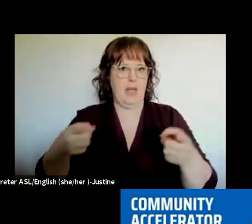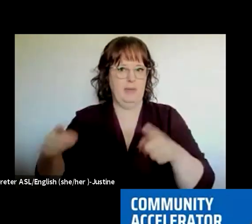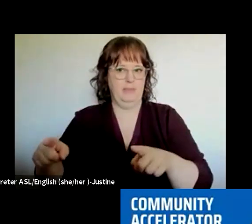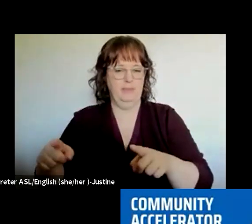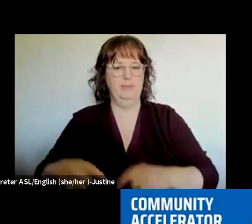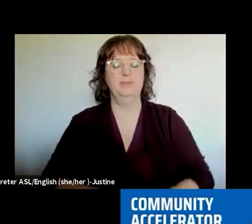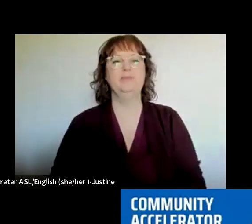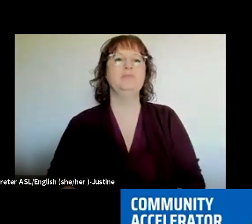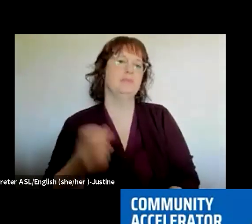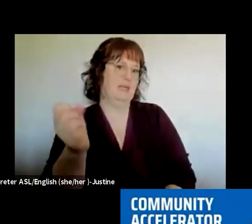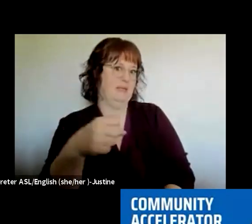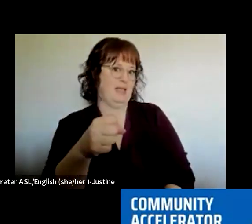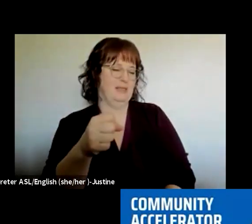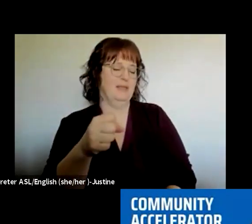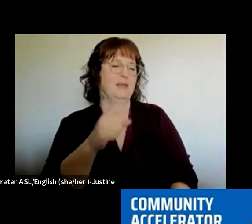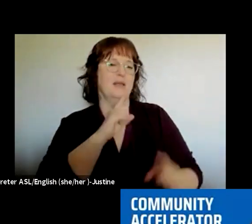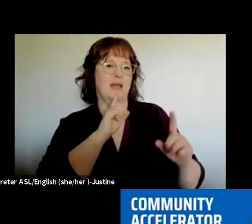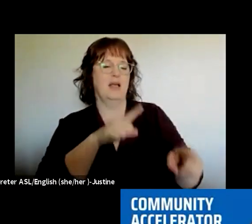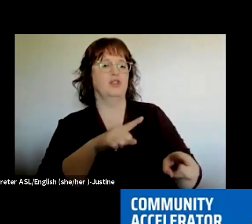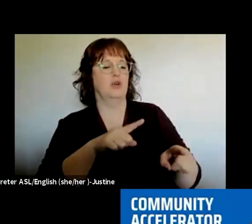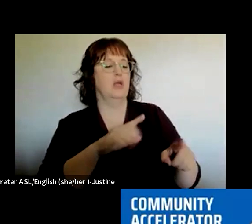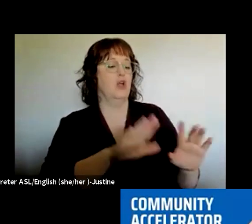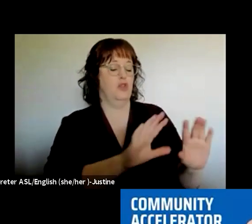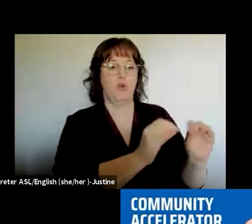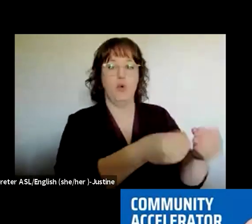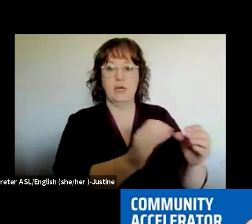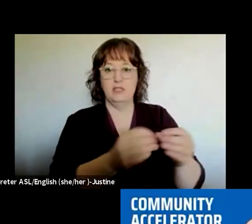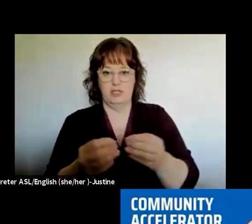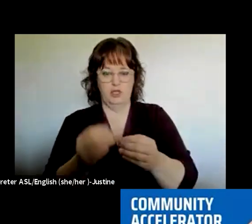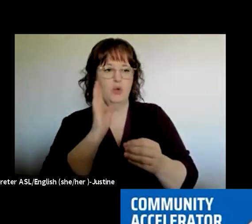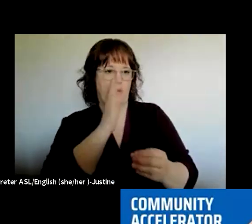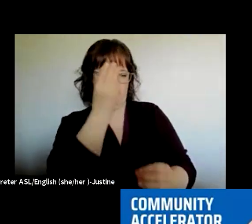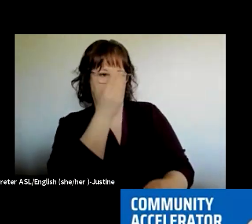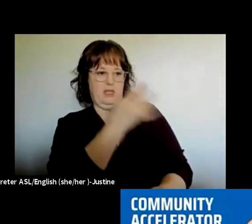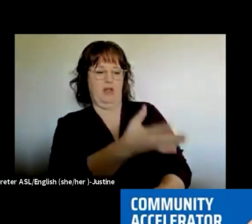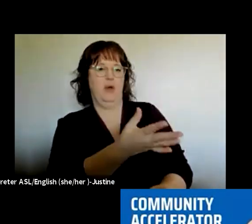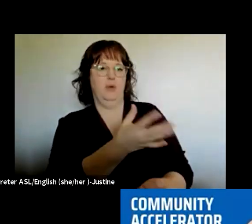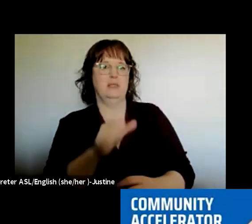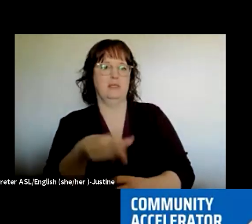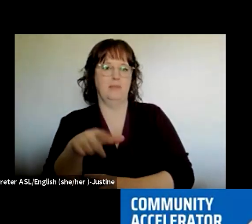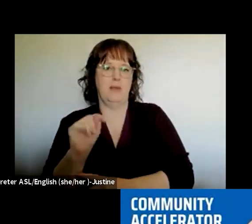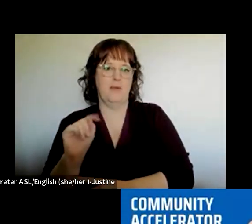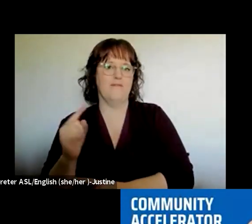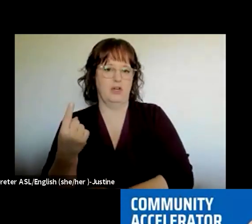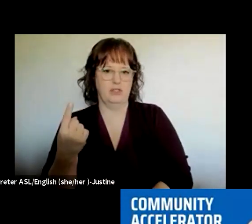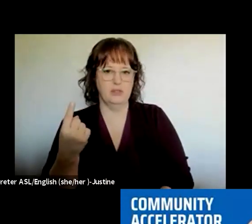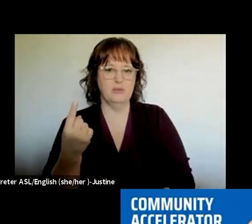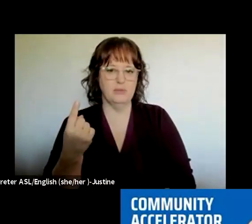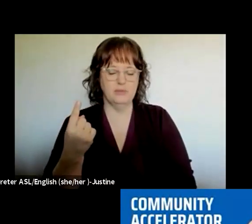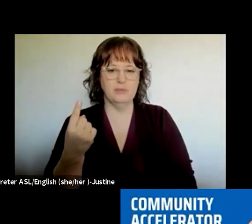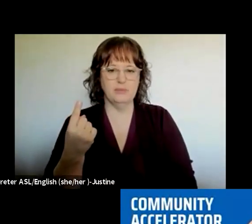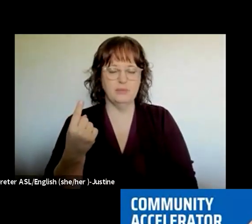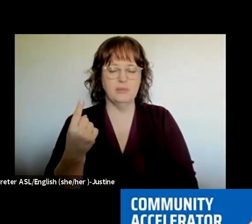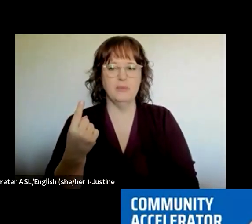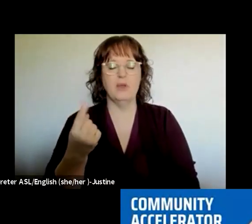Yes, Katie, organizations will be notified by September 1st, which means